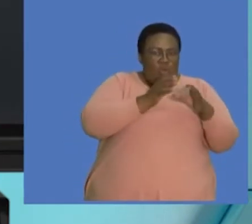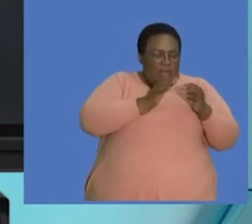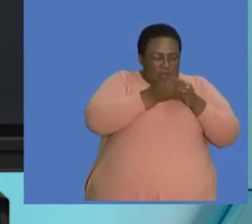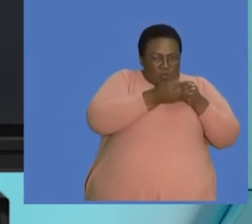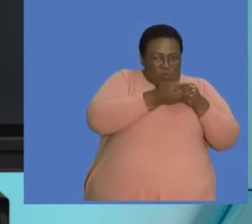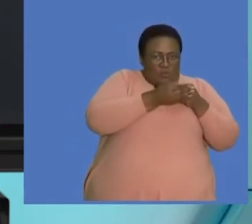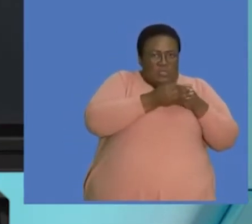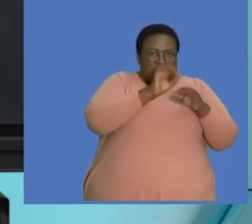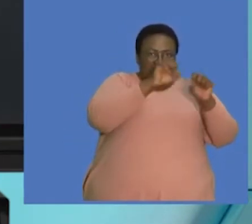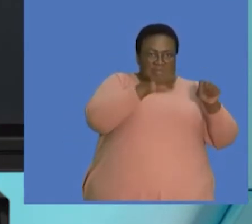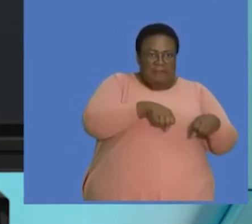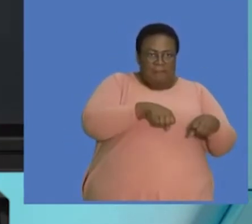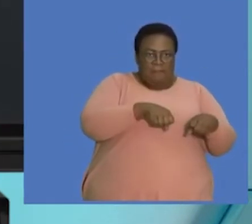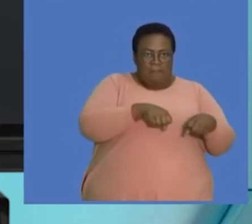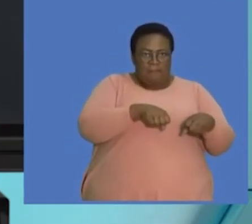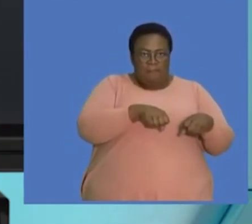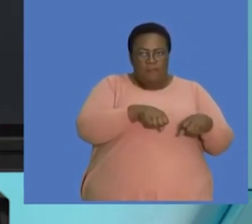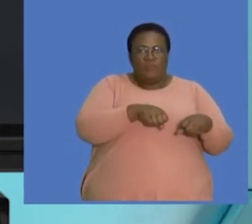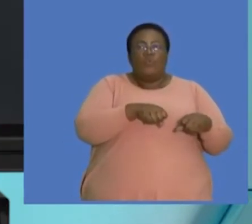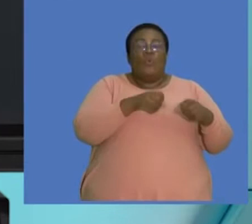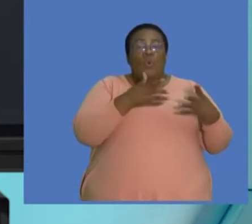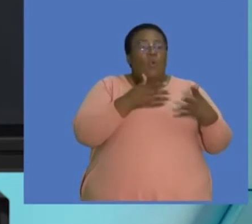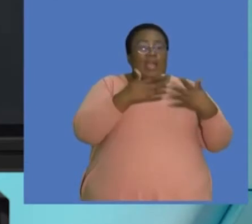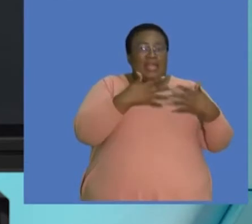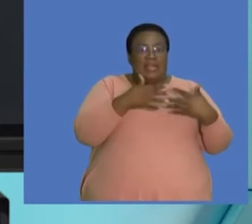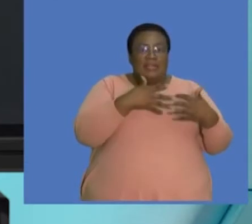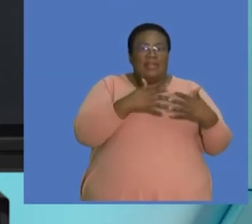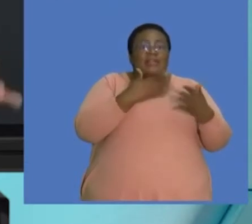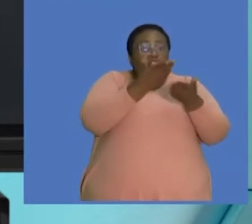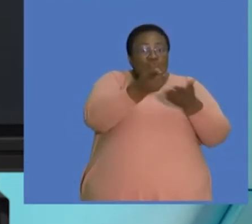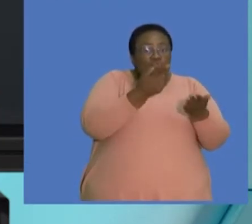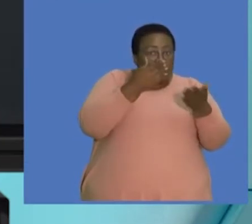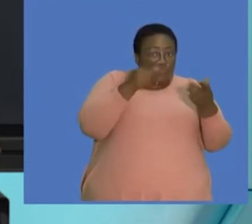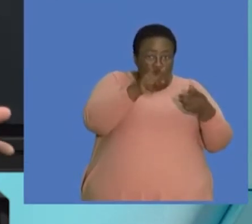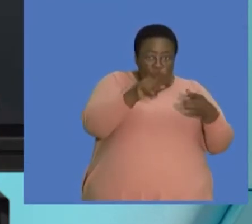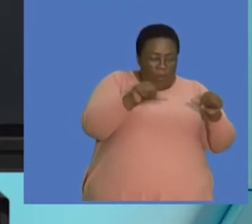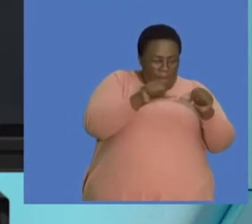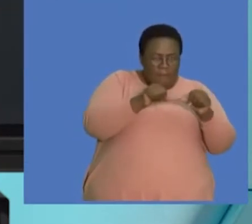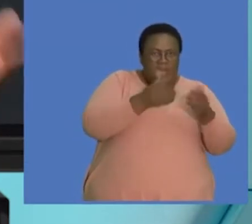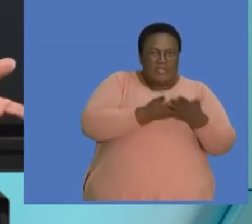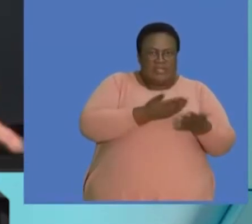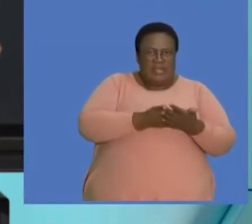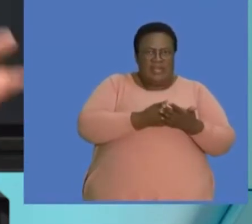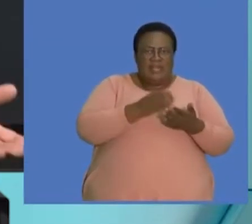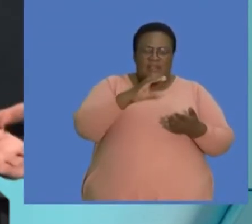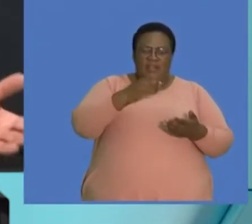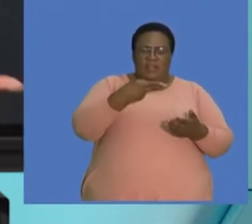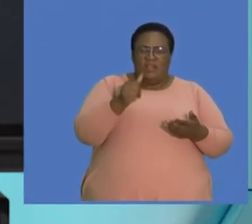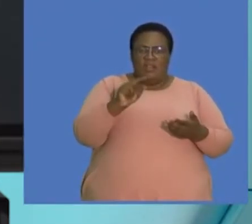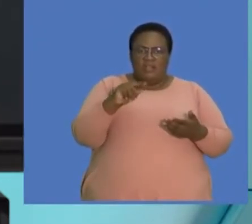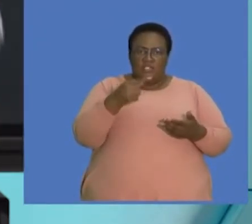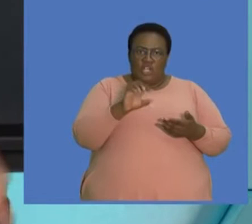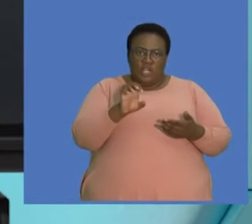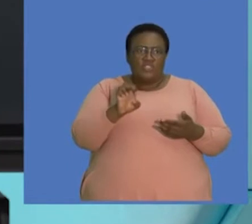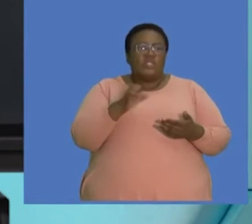or a certain quantity that remains constant. A quantity is anything that can be measured, you know. Charge can be quantified. We